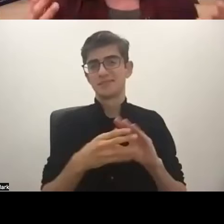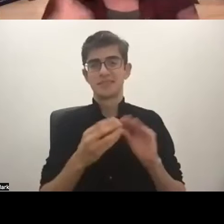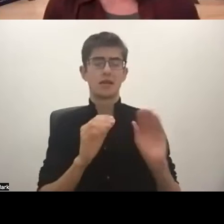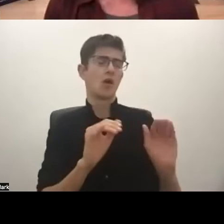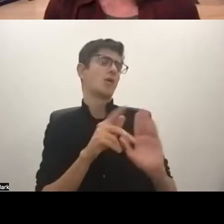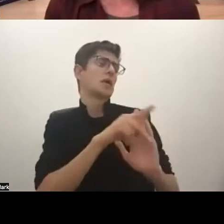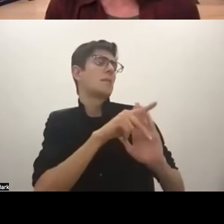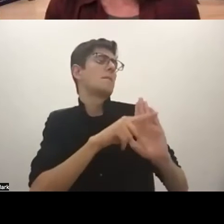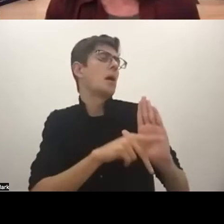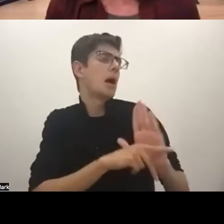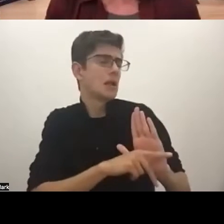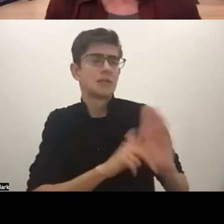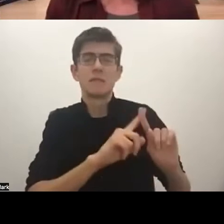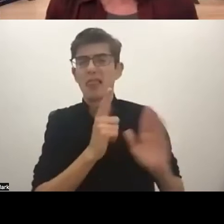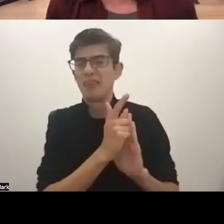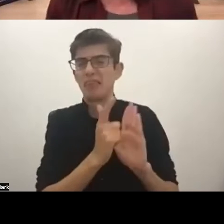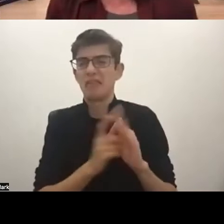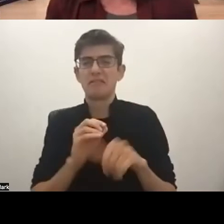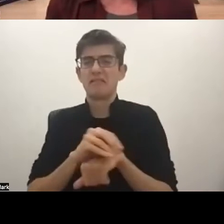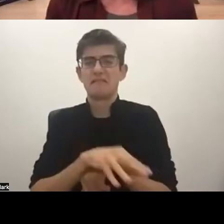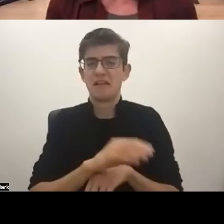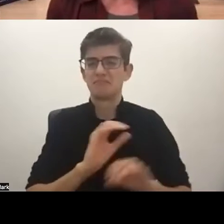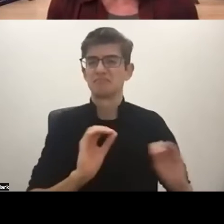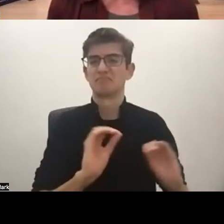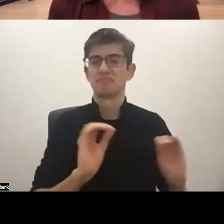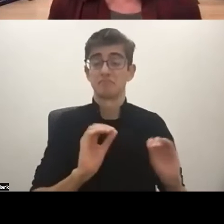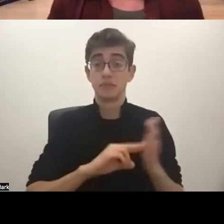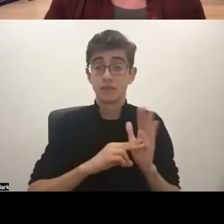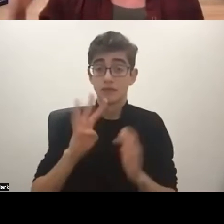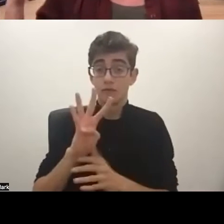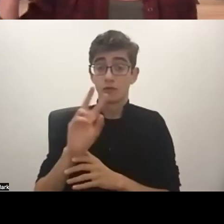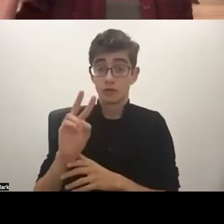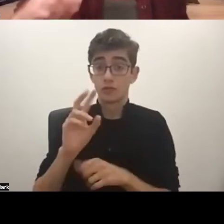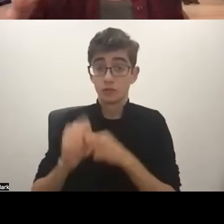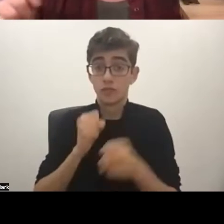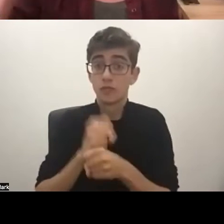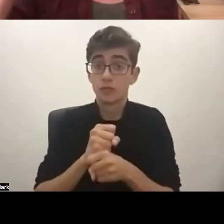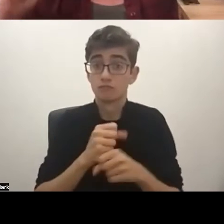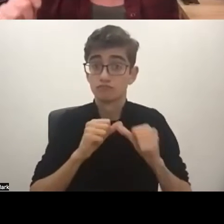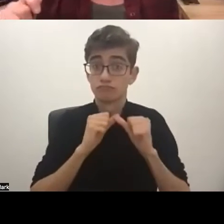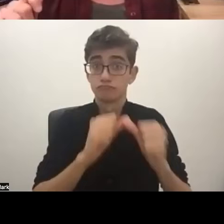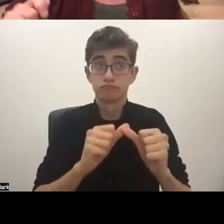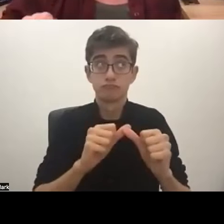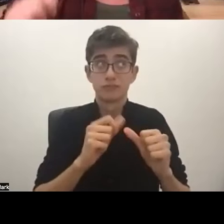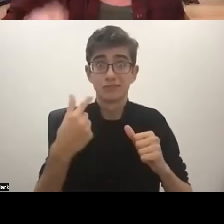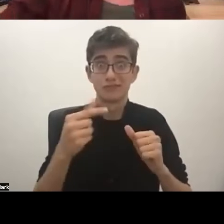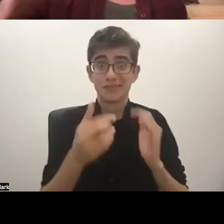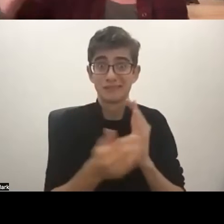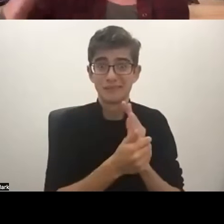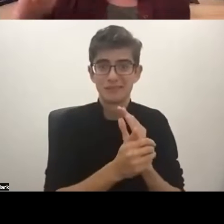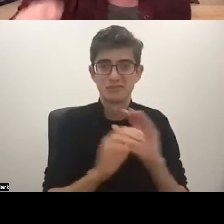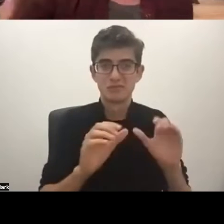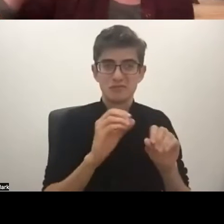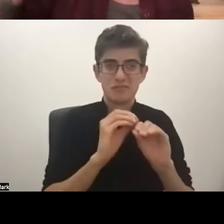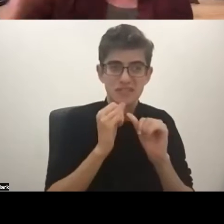and didn't have any real legal effect for literally 42 years. But when the Pennsylvania legislature passed